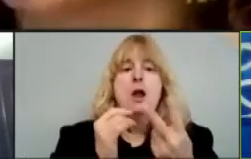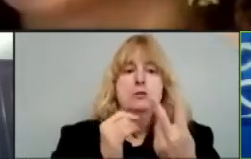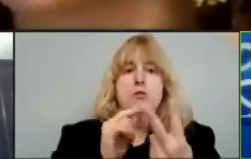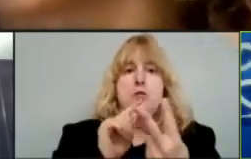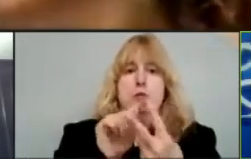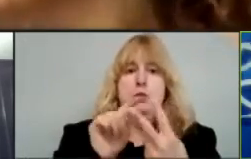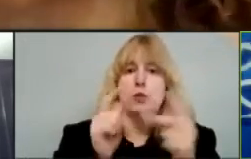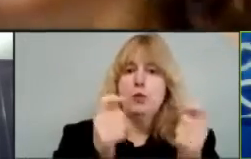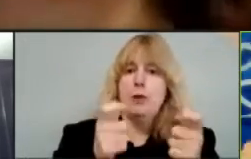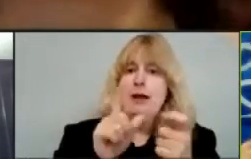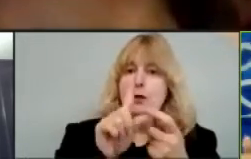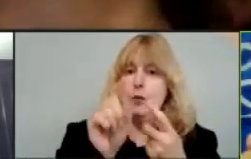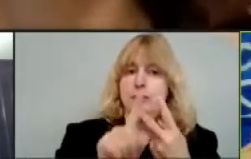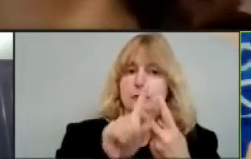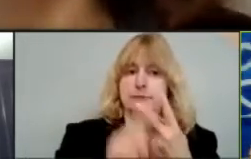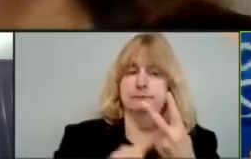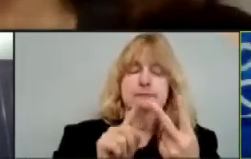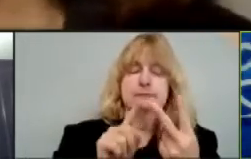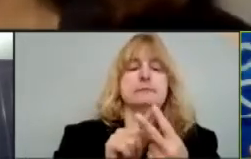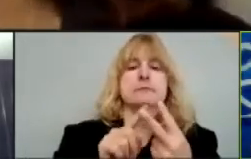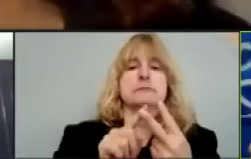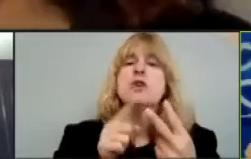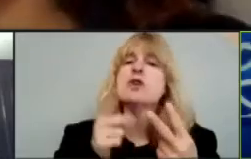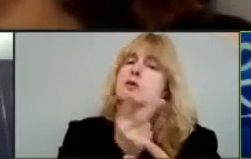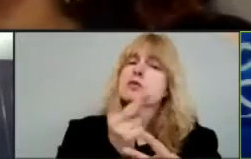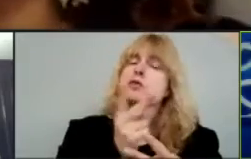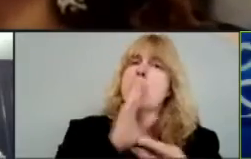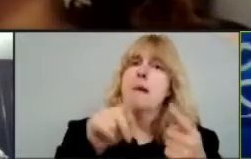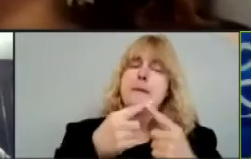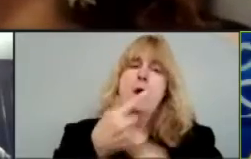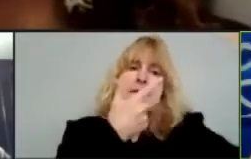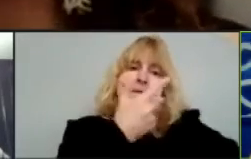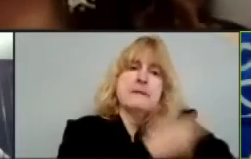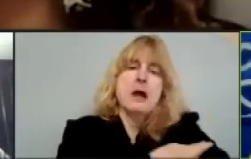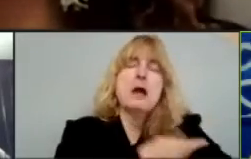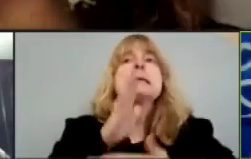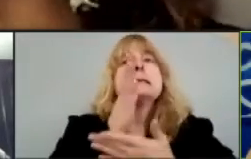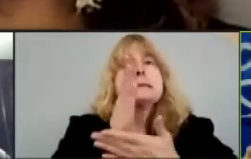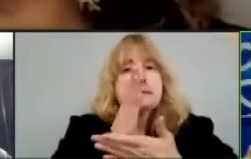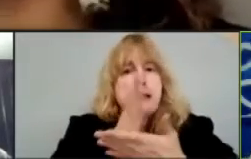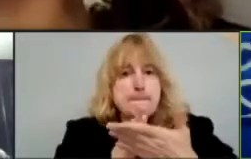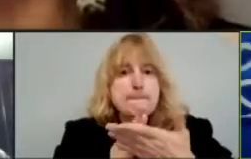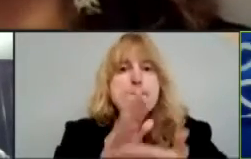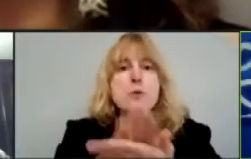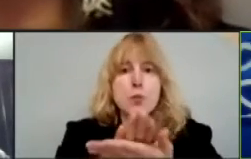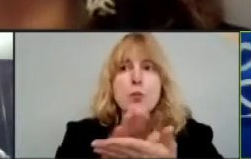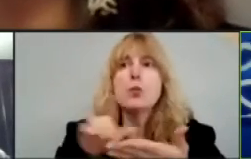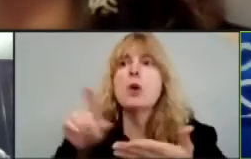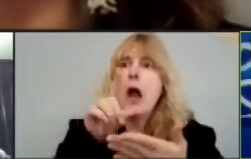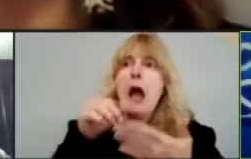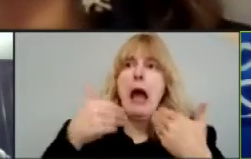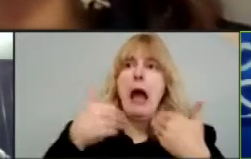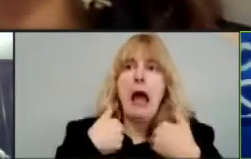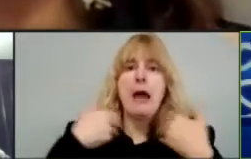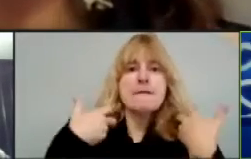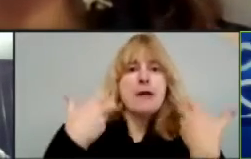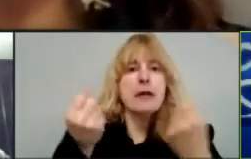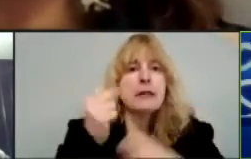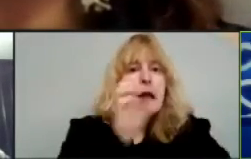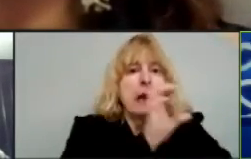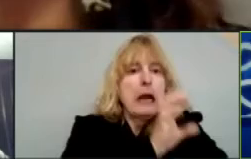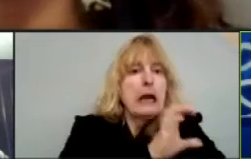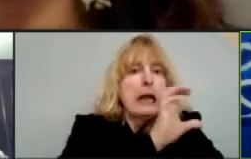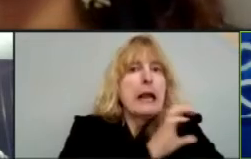when you mentioned about the vaccine. Some of the schools had the benefit of having school-based health clinics or even a